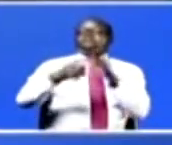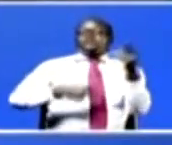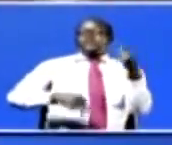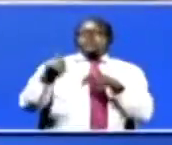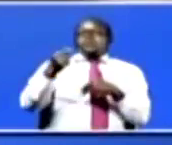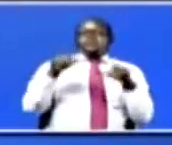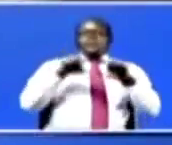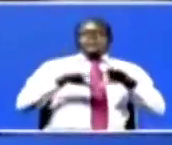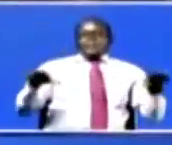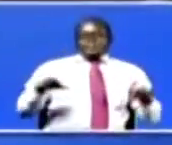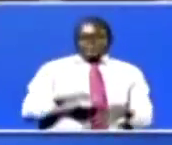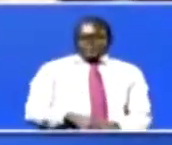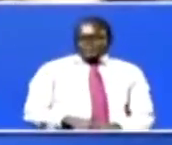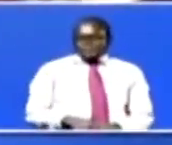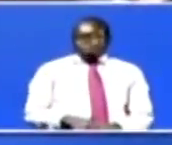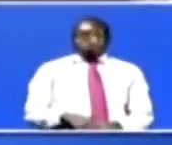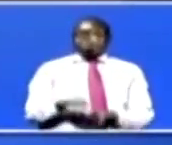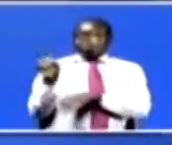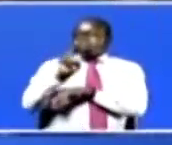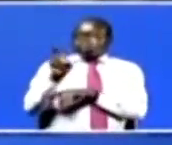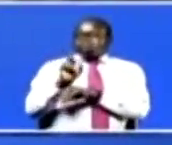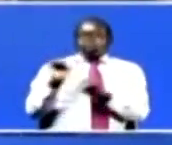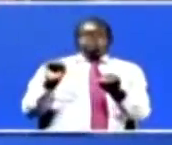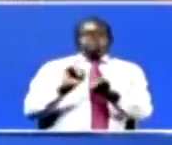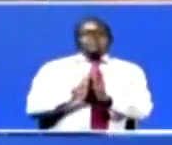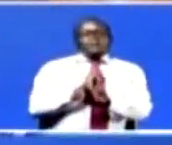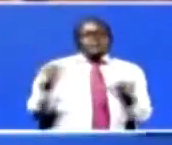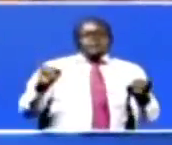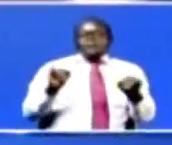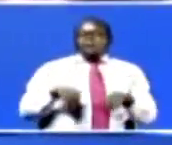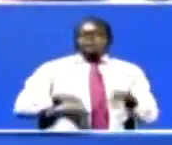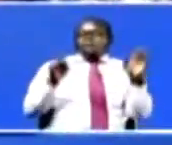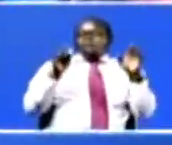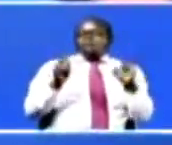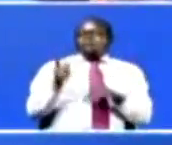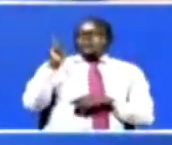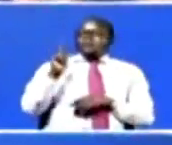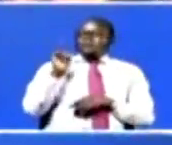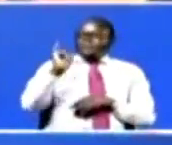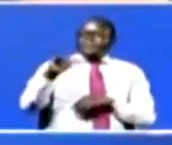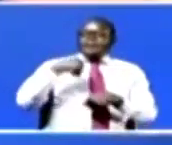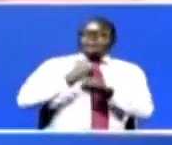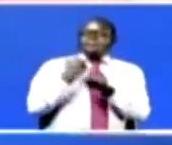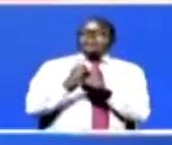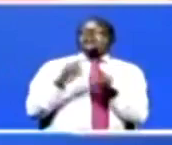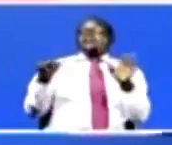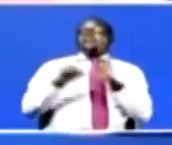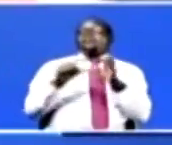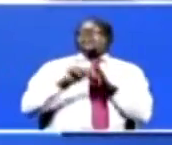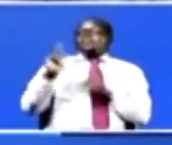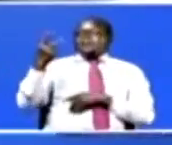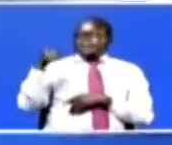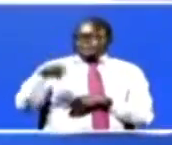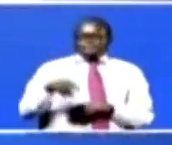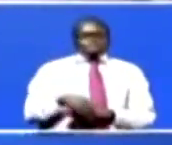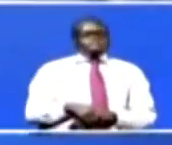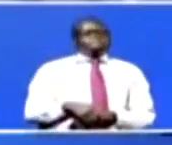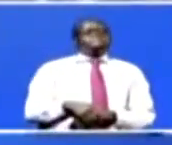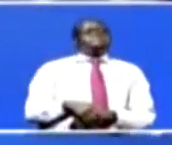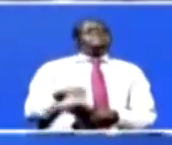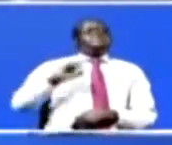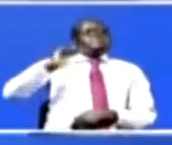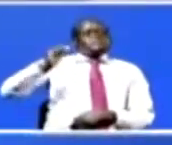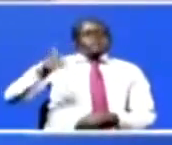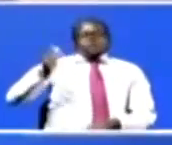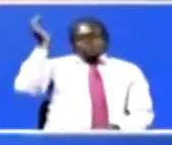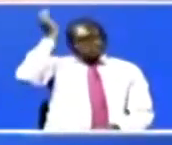market. The lack of vigilance and a clear disregard of the law is one that is putting many households here in Kenya at risk. And here in the town